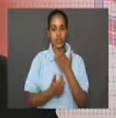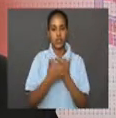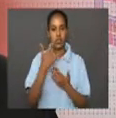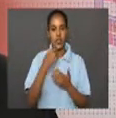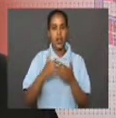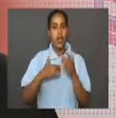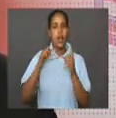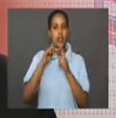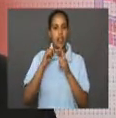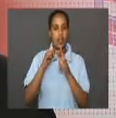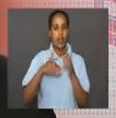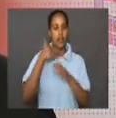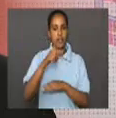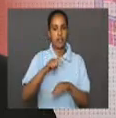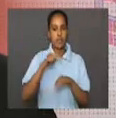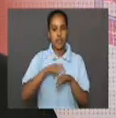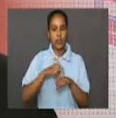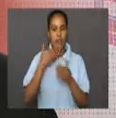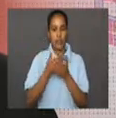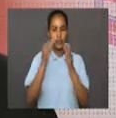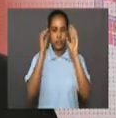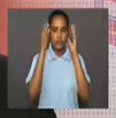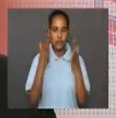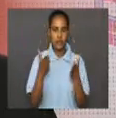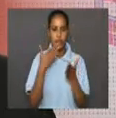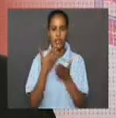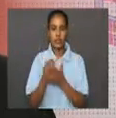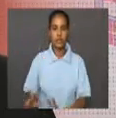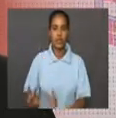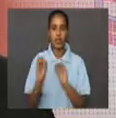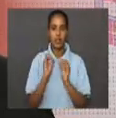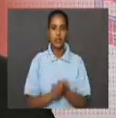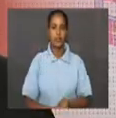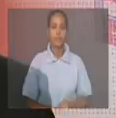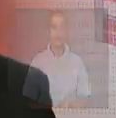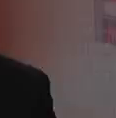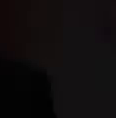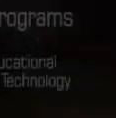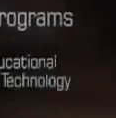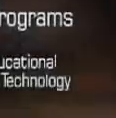discussion. Until next time, thank you, teacher. Thank you, students.